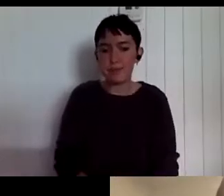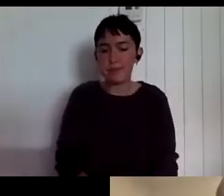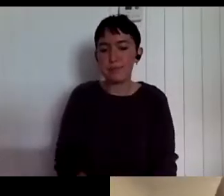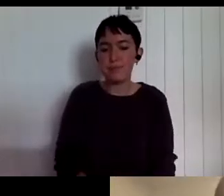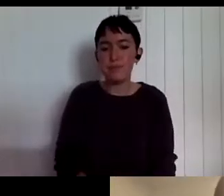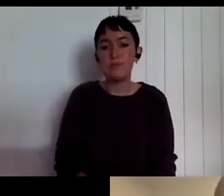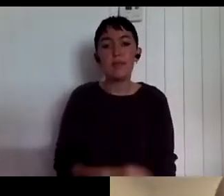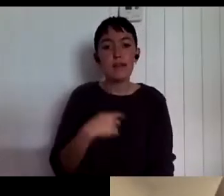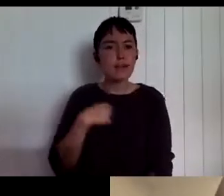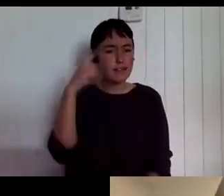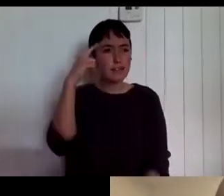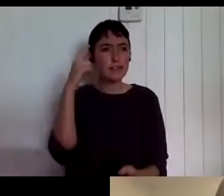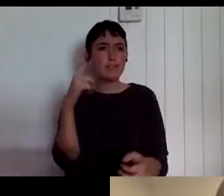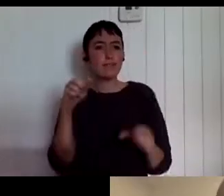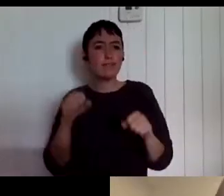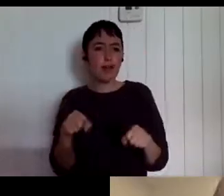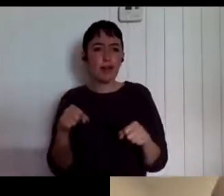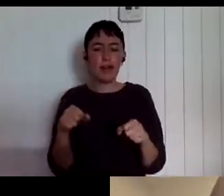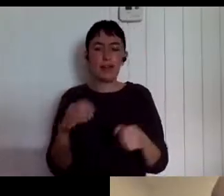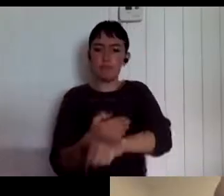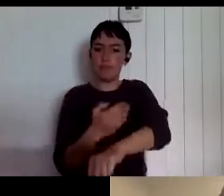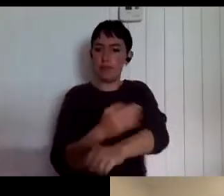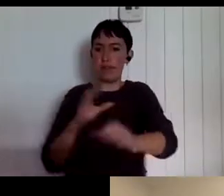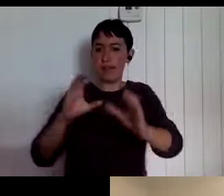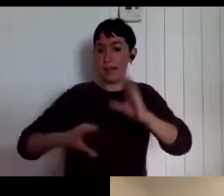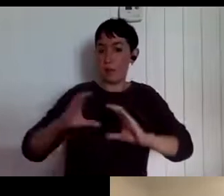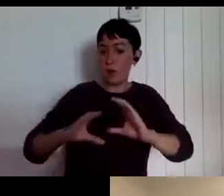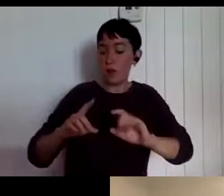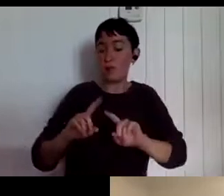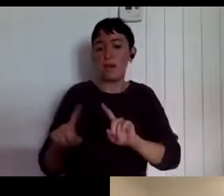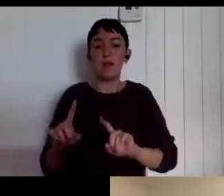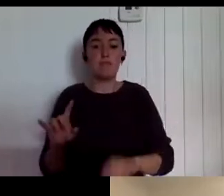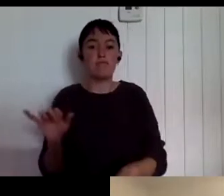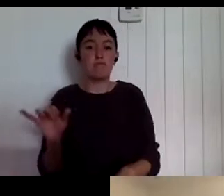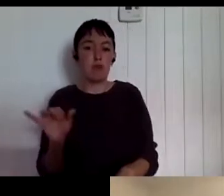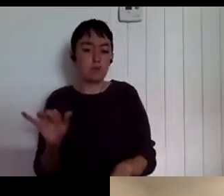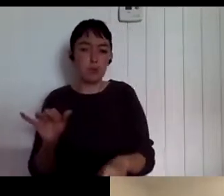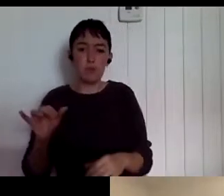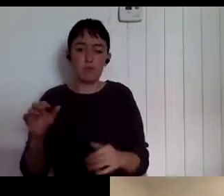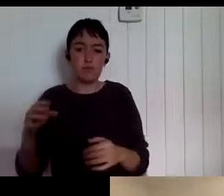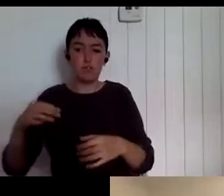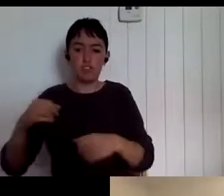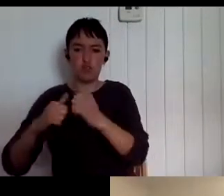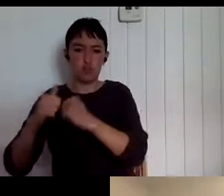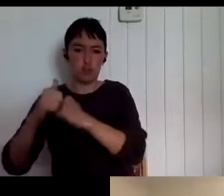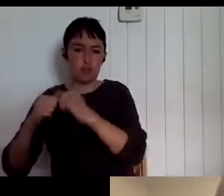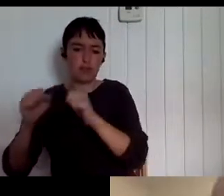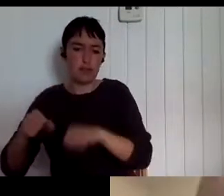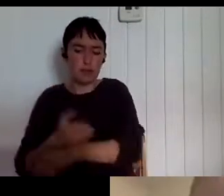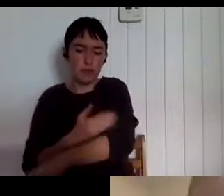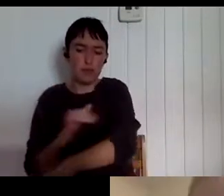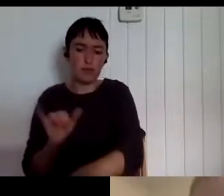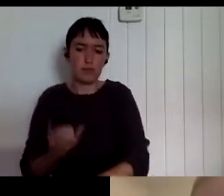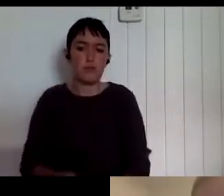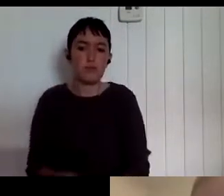in the chemical side, but both sides can be improved. Yeah. And just to add, in terms of chemical side